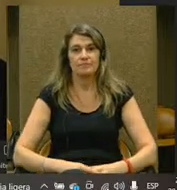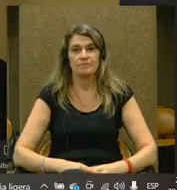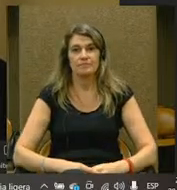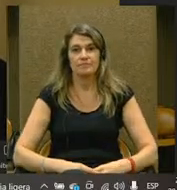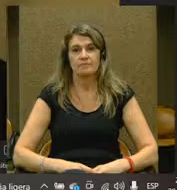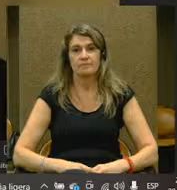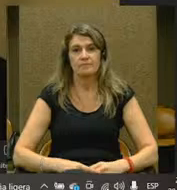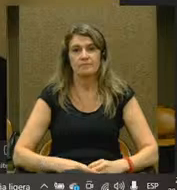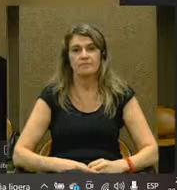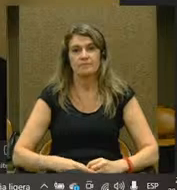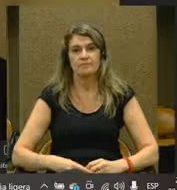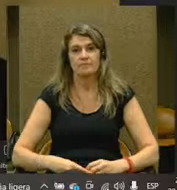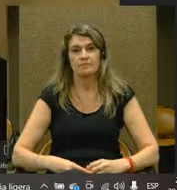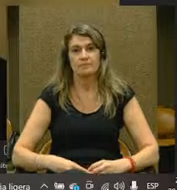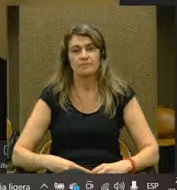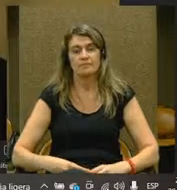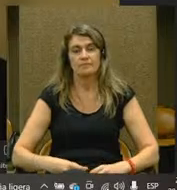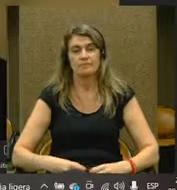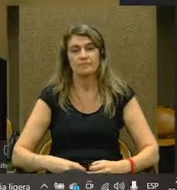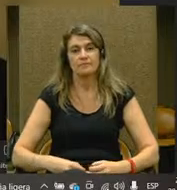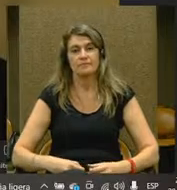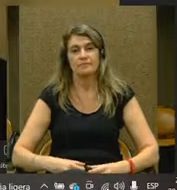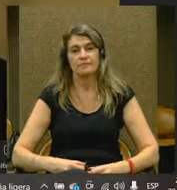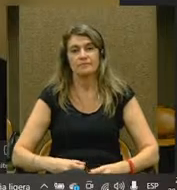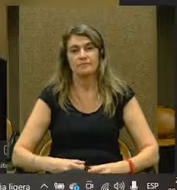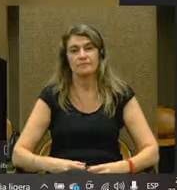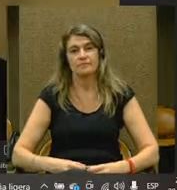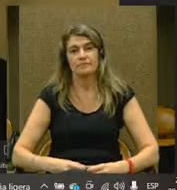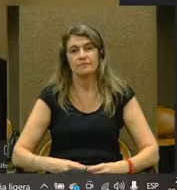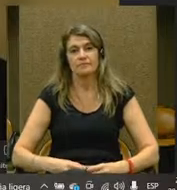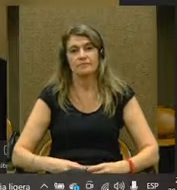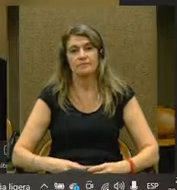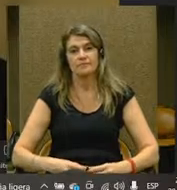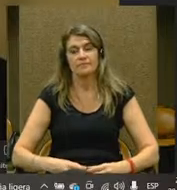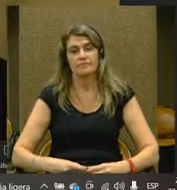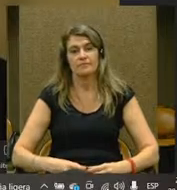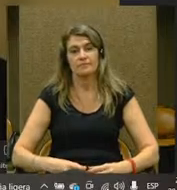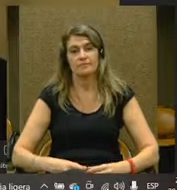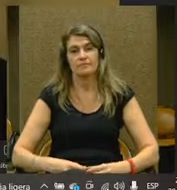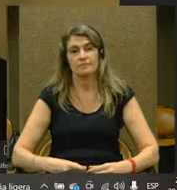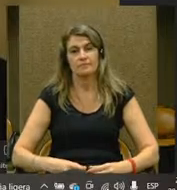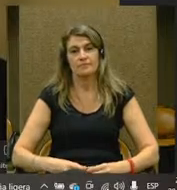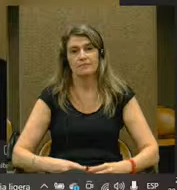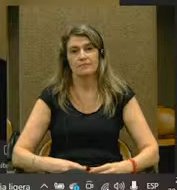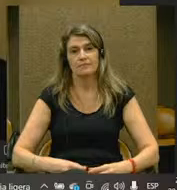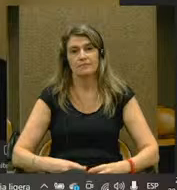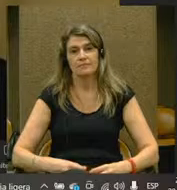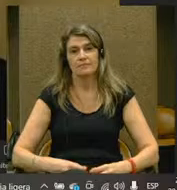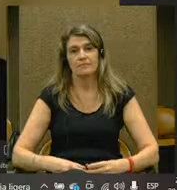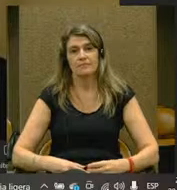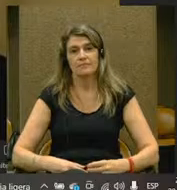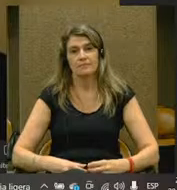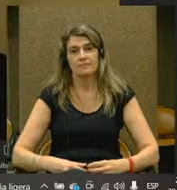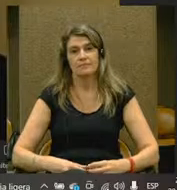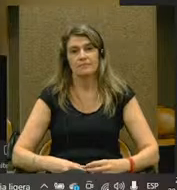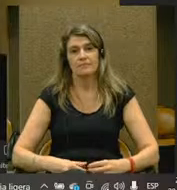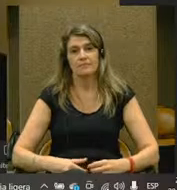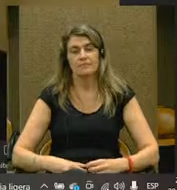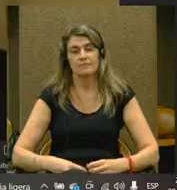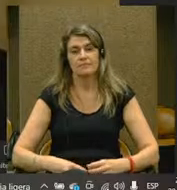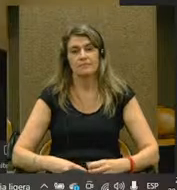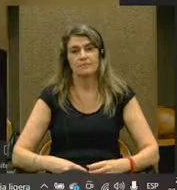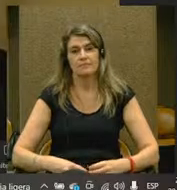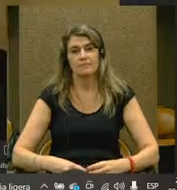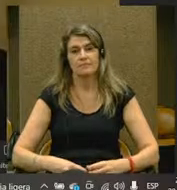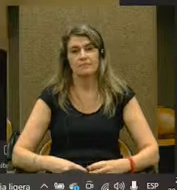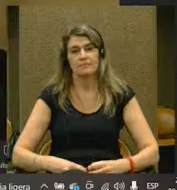a small population that would benefit from treatment and recovery. And so it is important to get